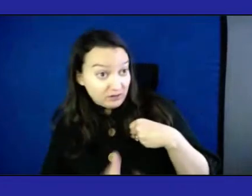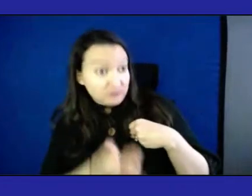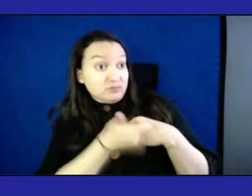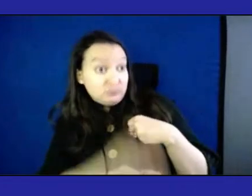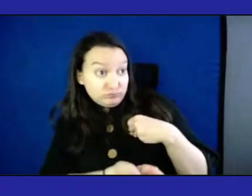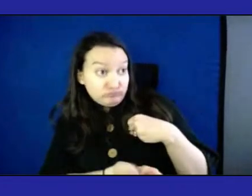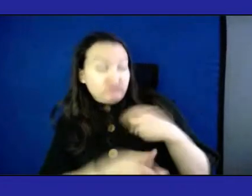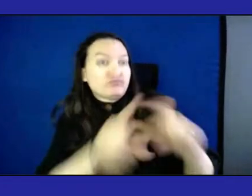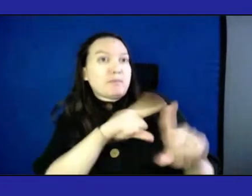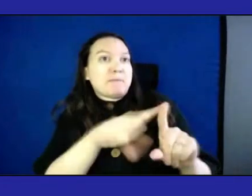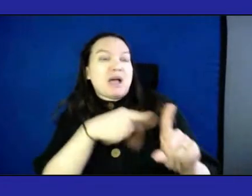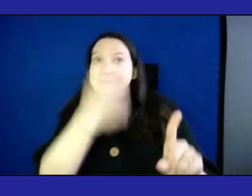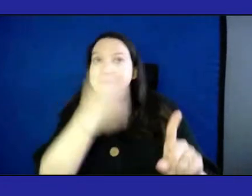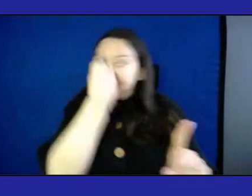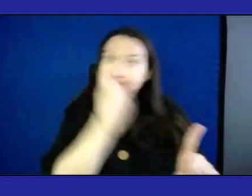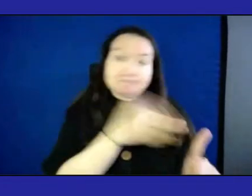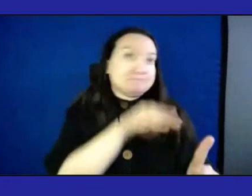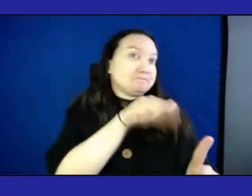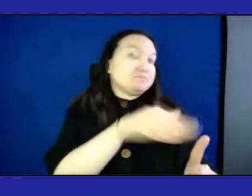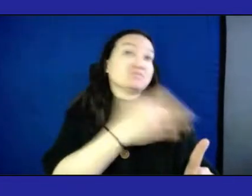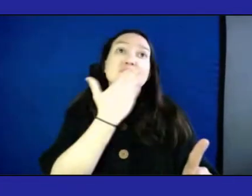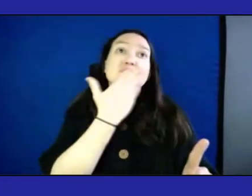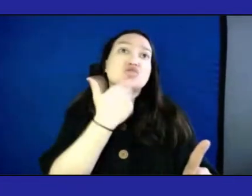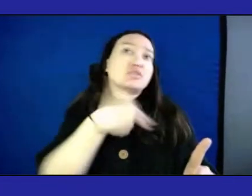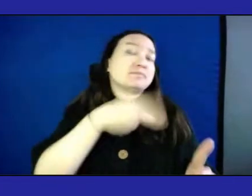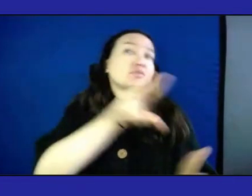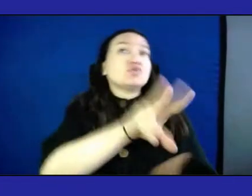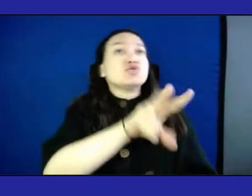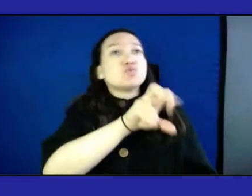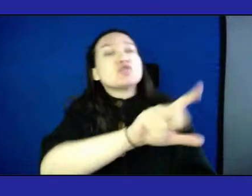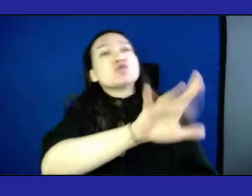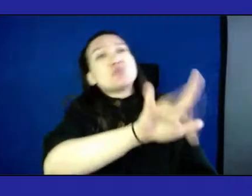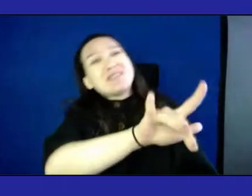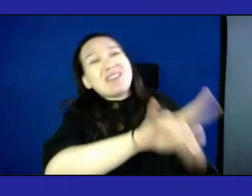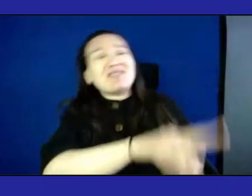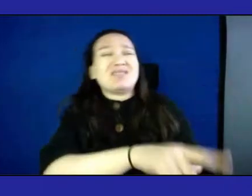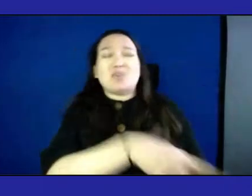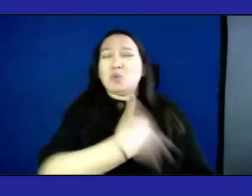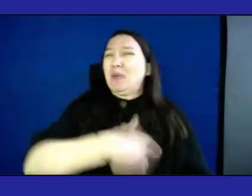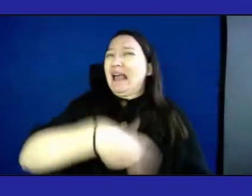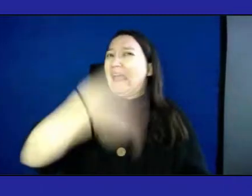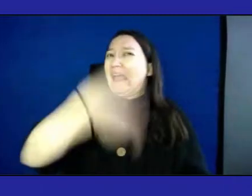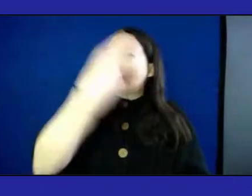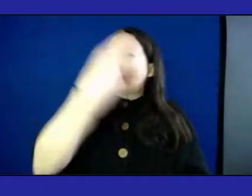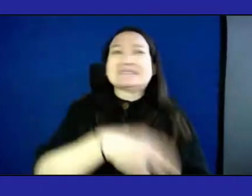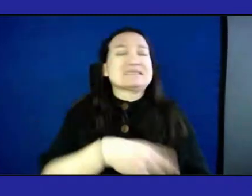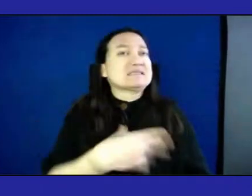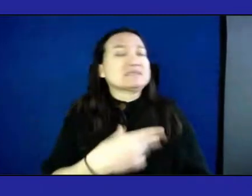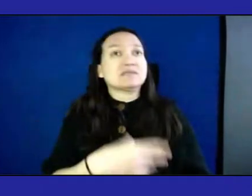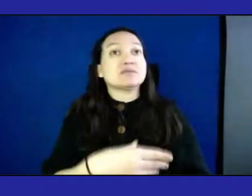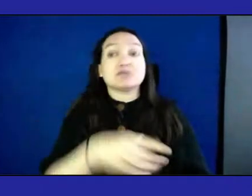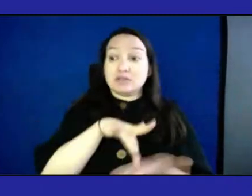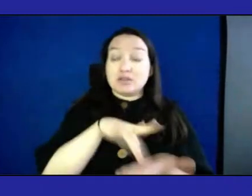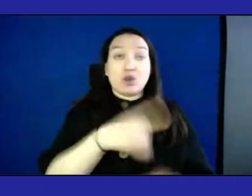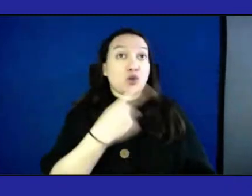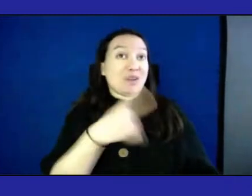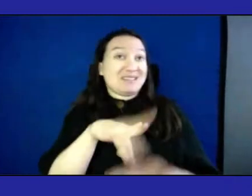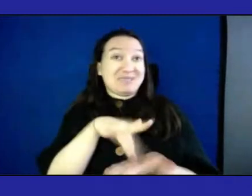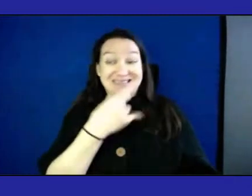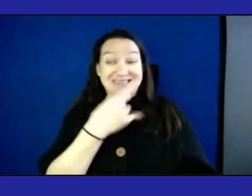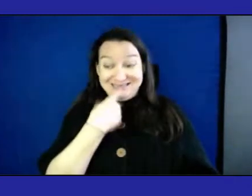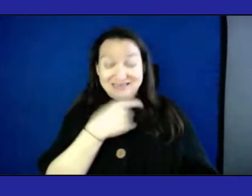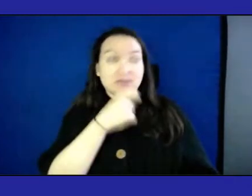but I'm telling you your glucose is 225, and therefore just taking this one medicine isn't